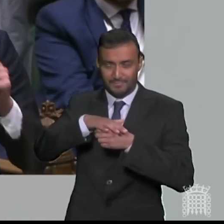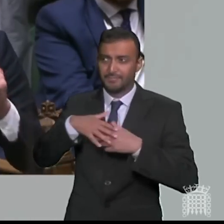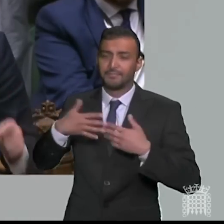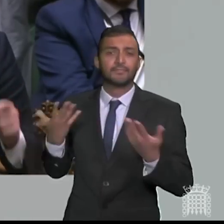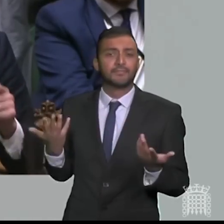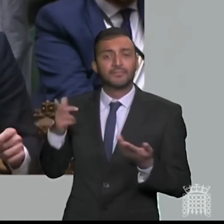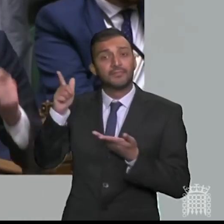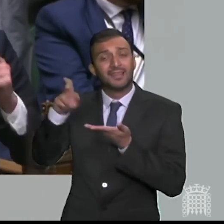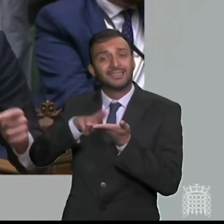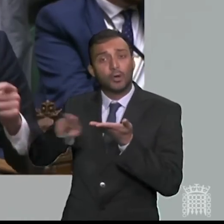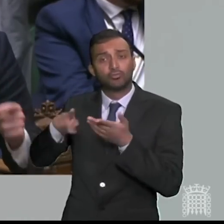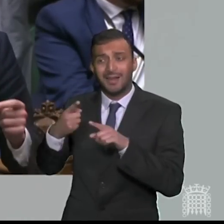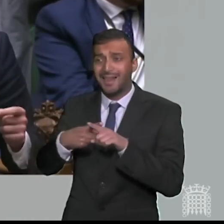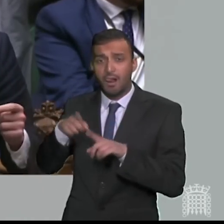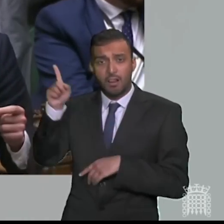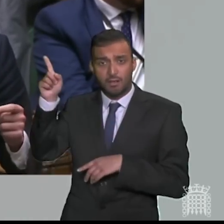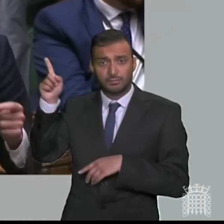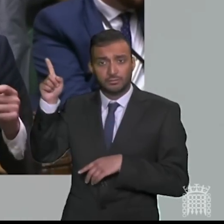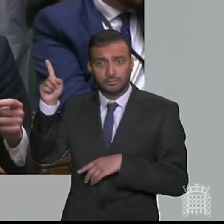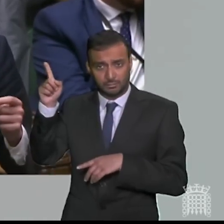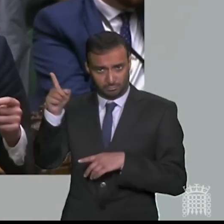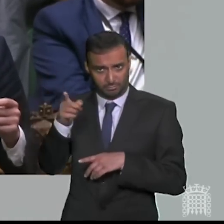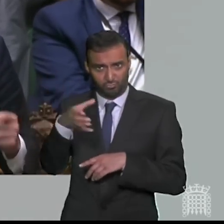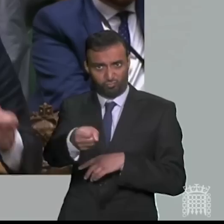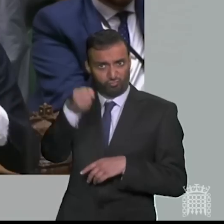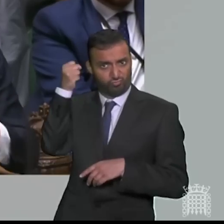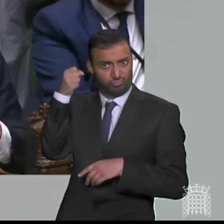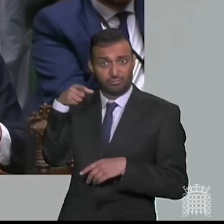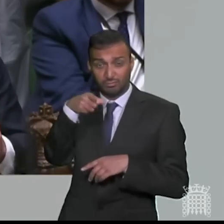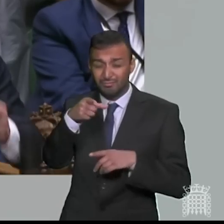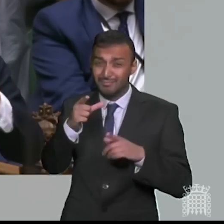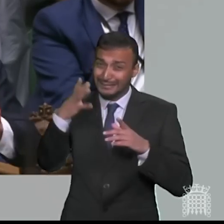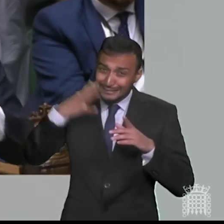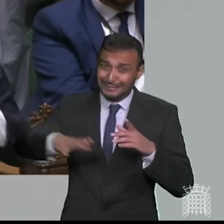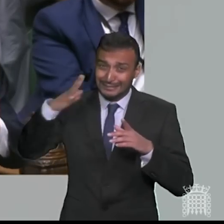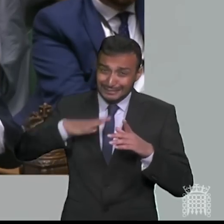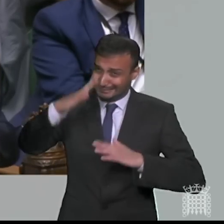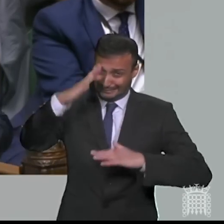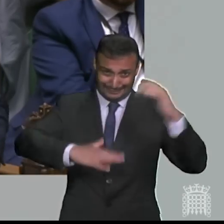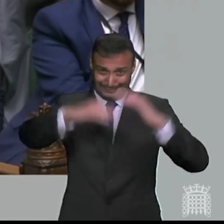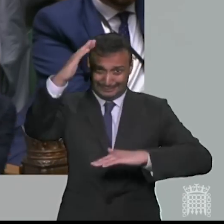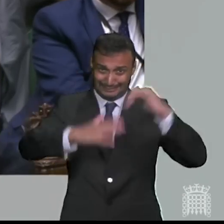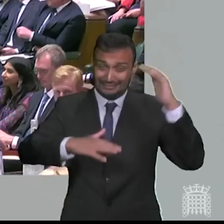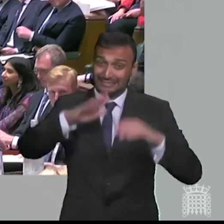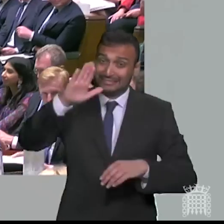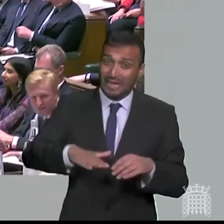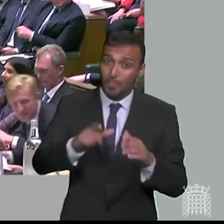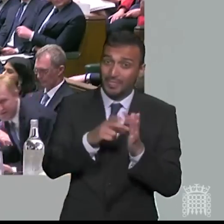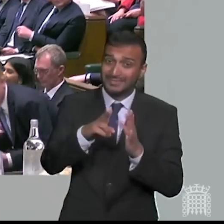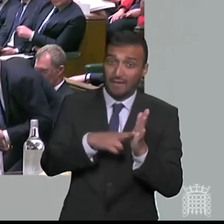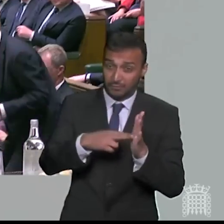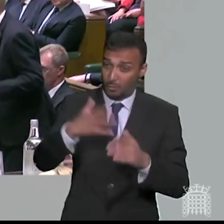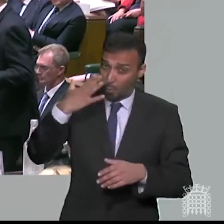England is holding back major infrastructure development in South Devon and not allowing us to keep key infrastructure being developed?